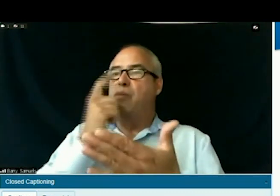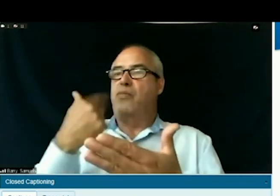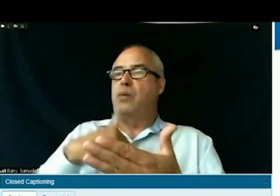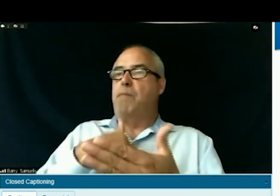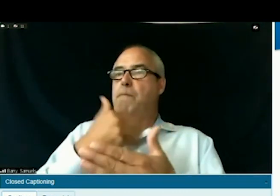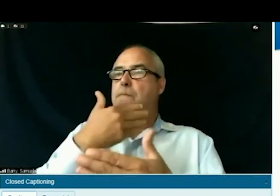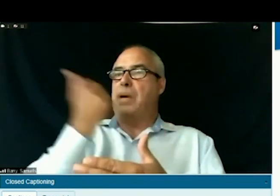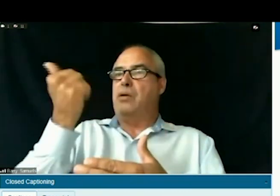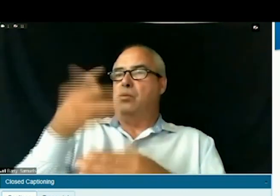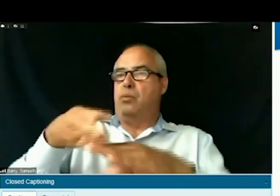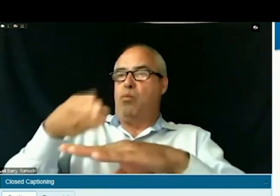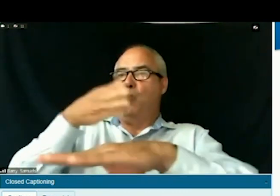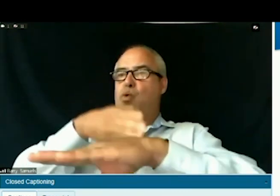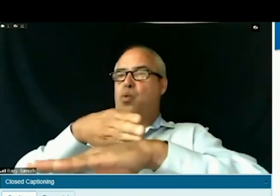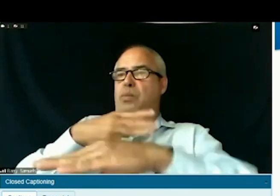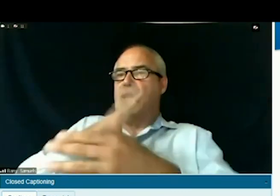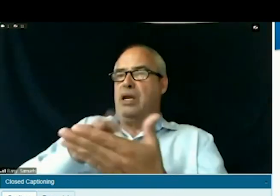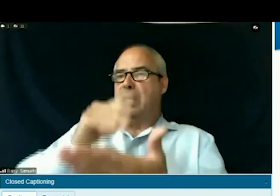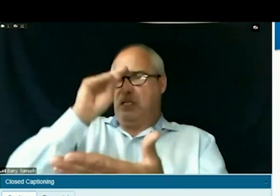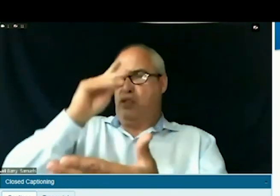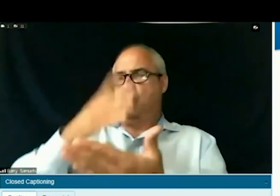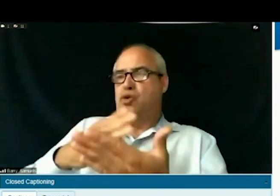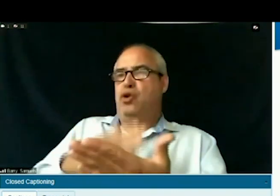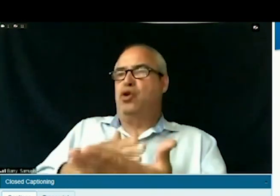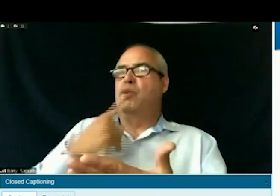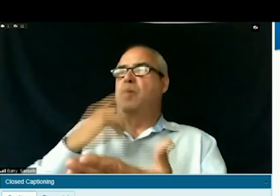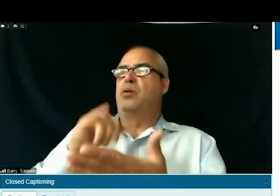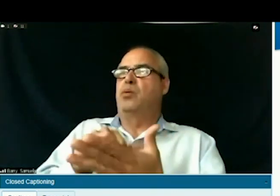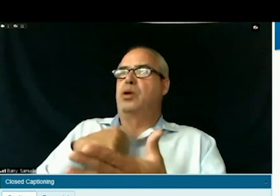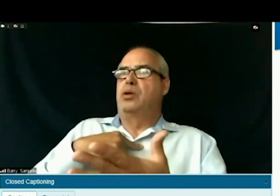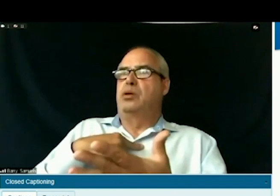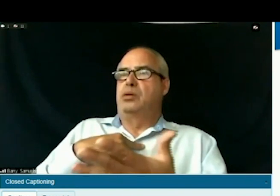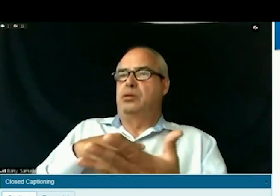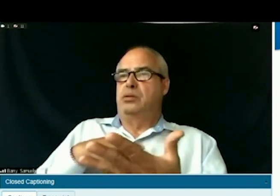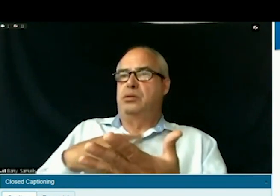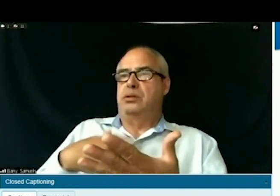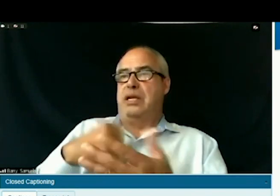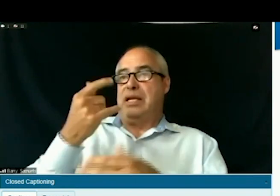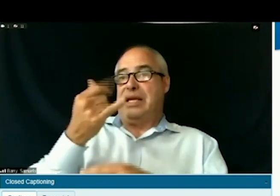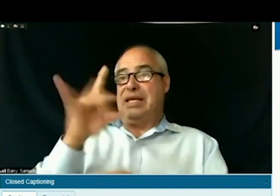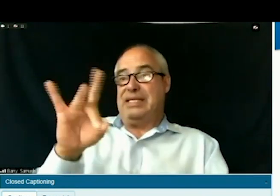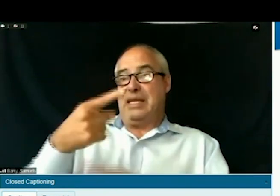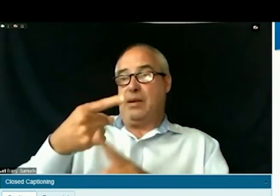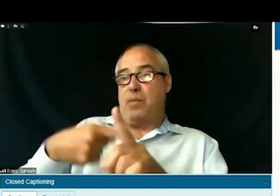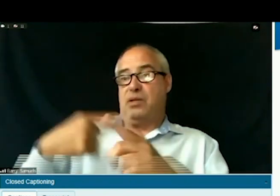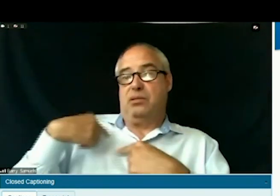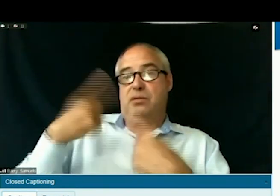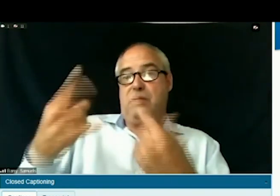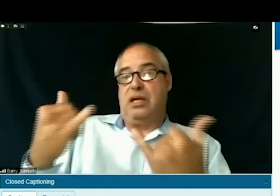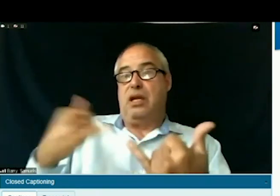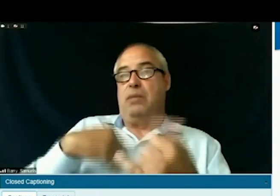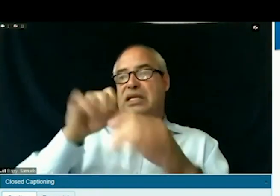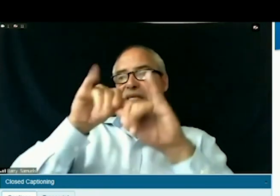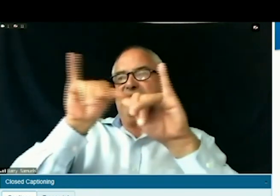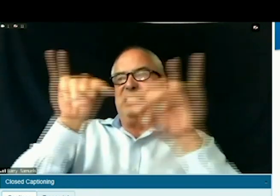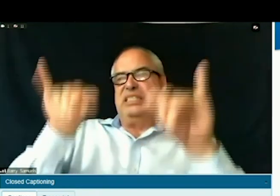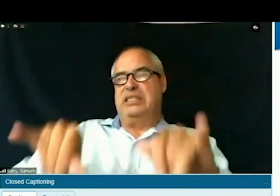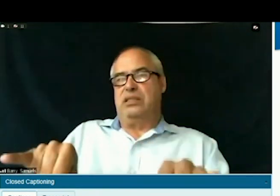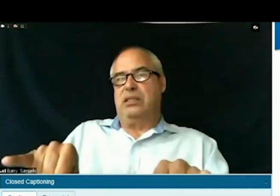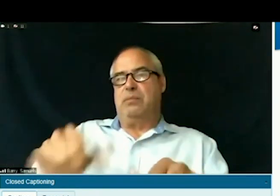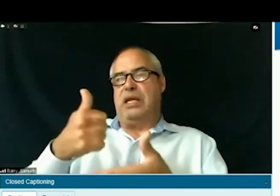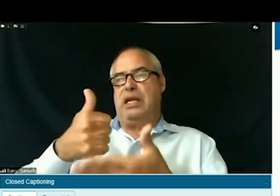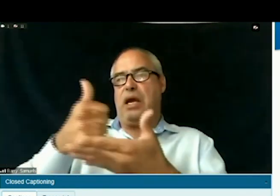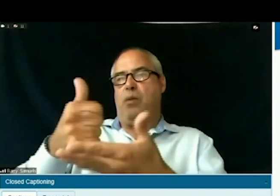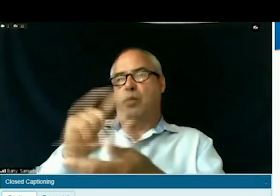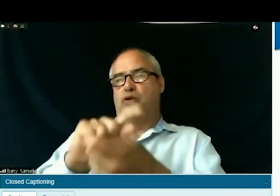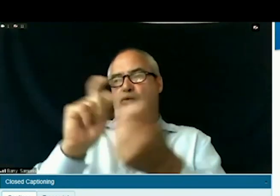and to take the lessons learned that we have gathered throughout this, last 18 months, because our system needed help before. So we